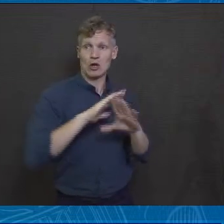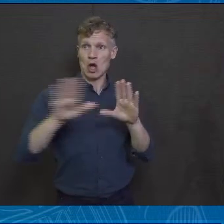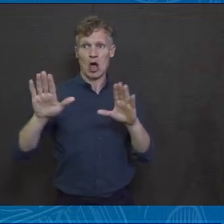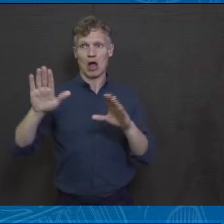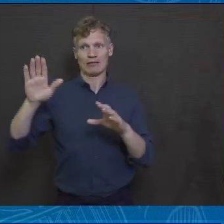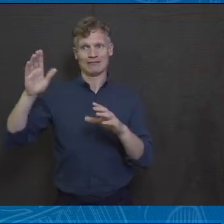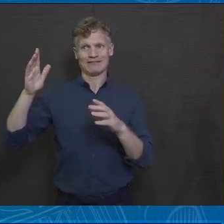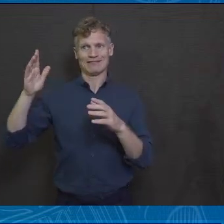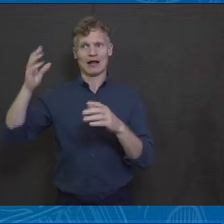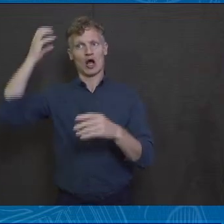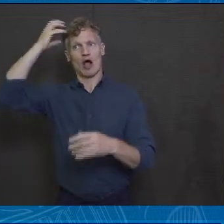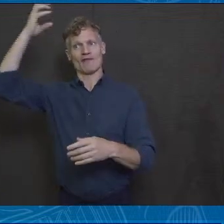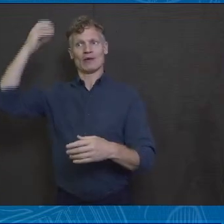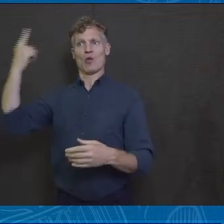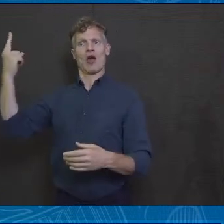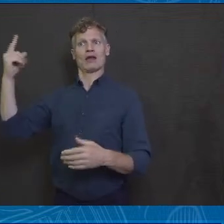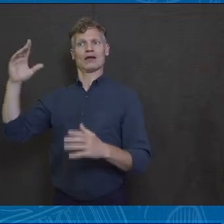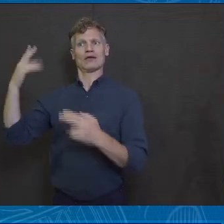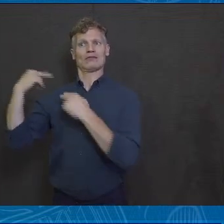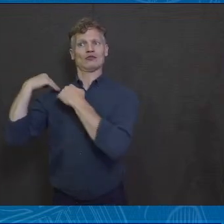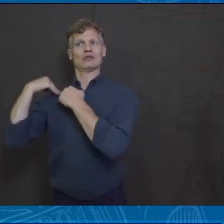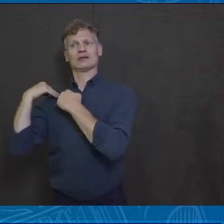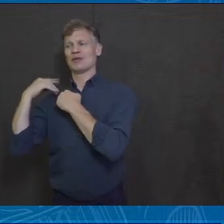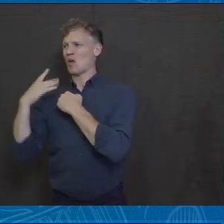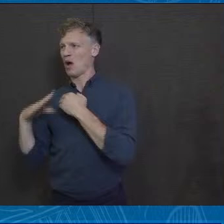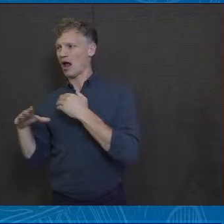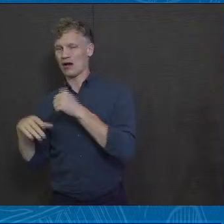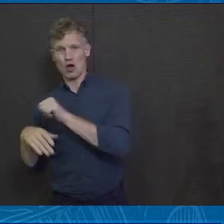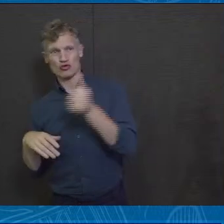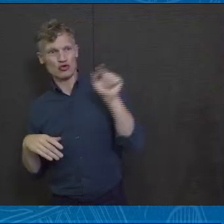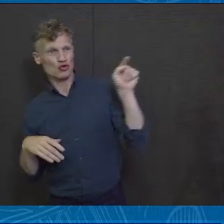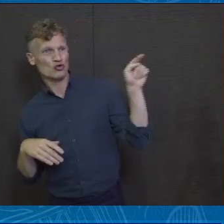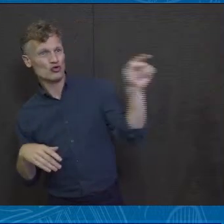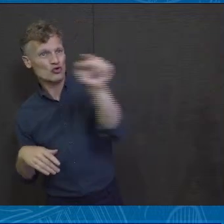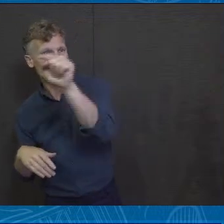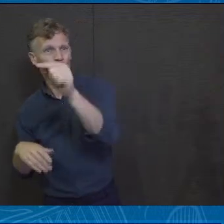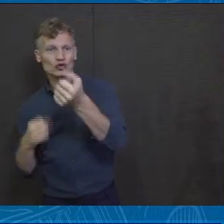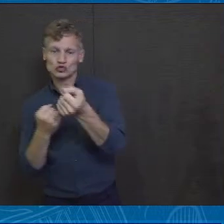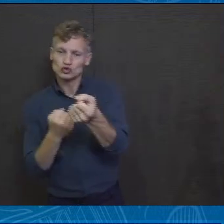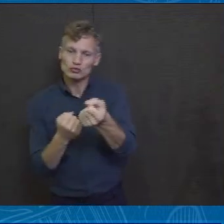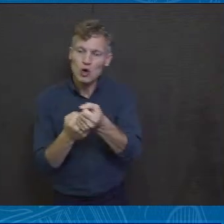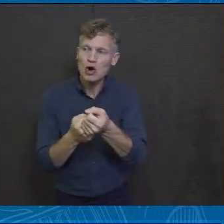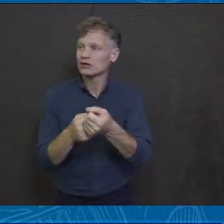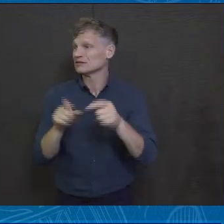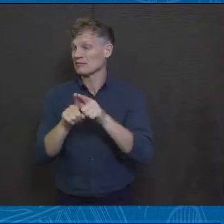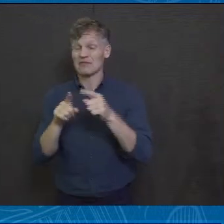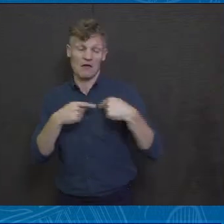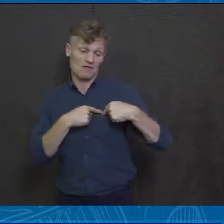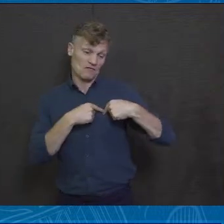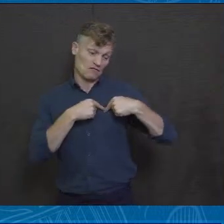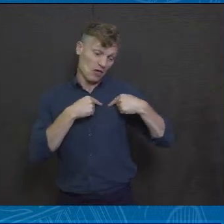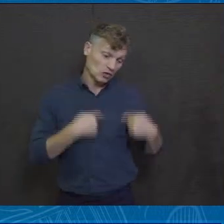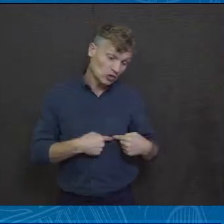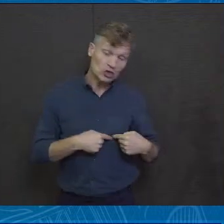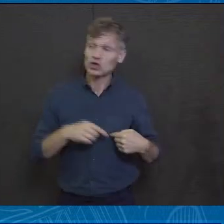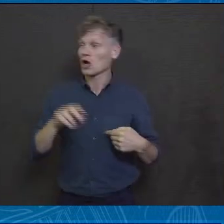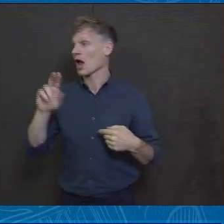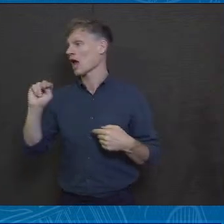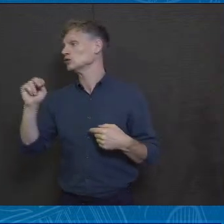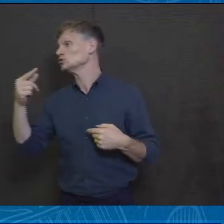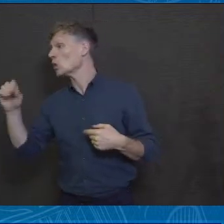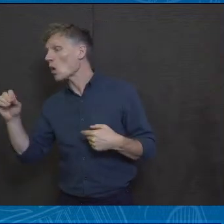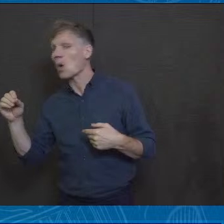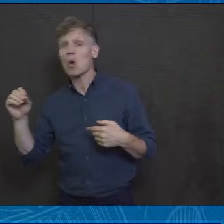the support from other sector like relevant sector, volunteer and NGOs, and